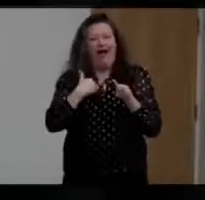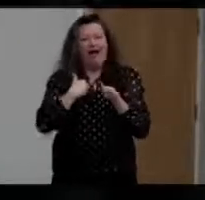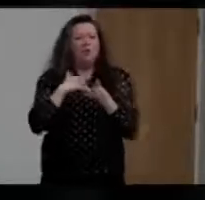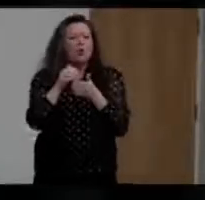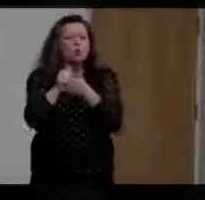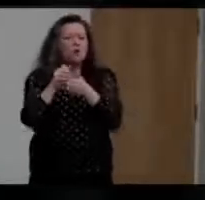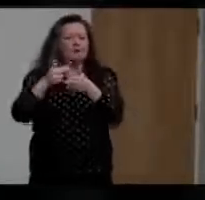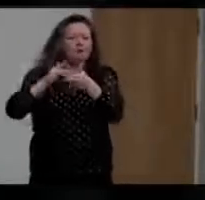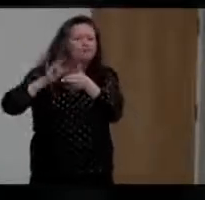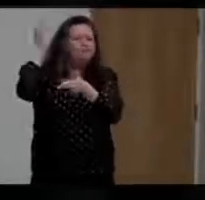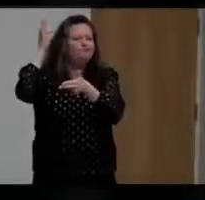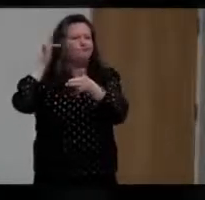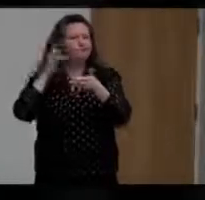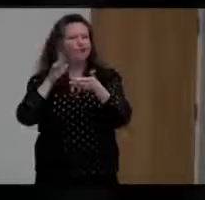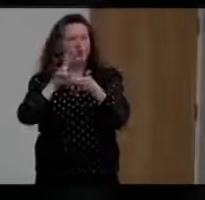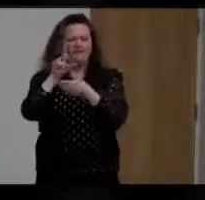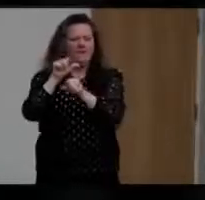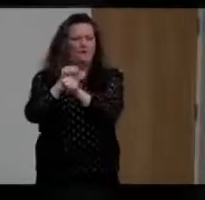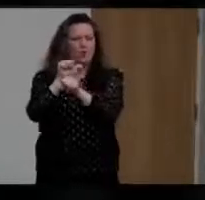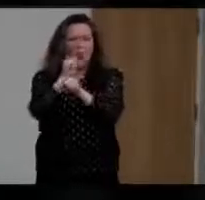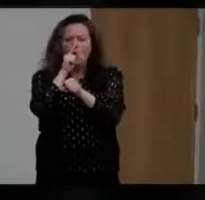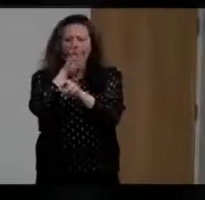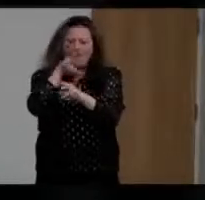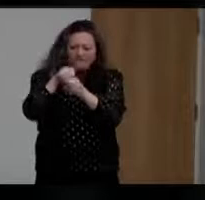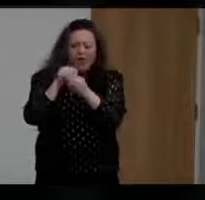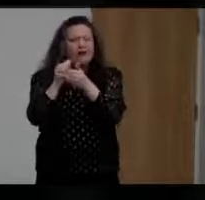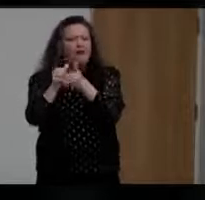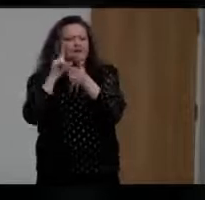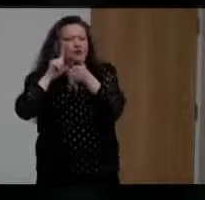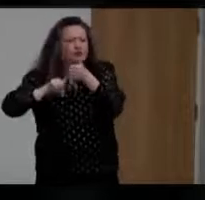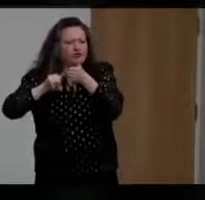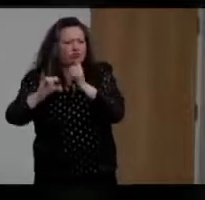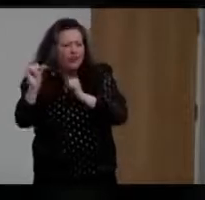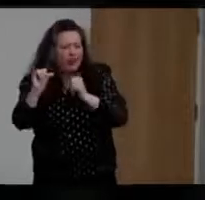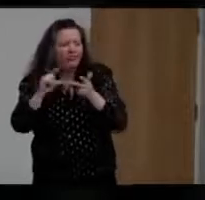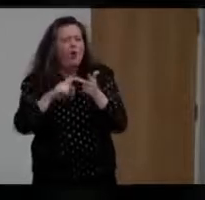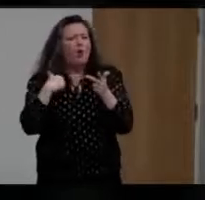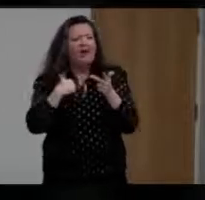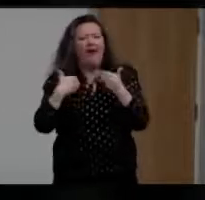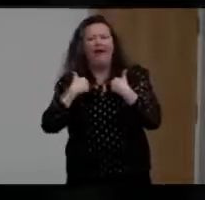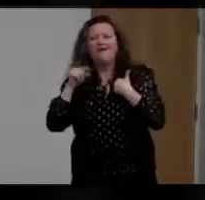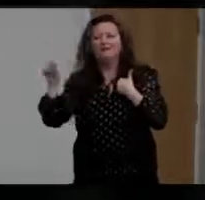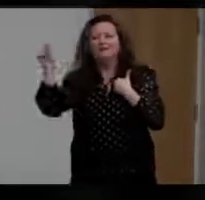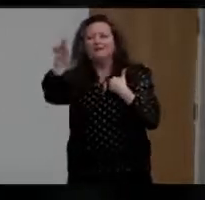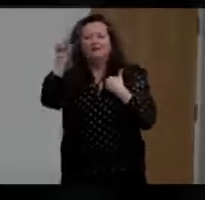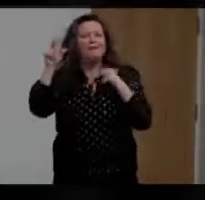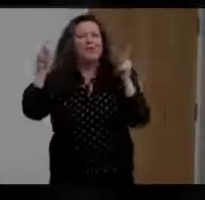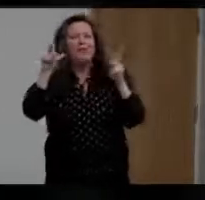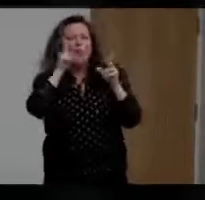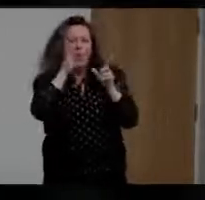of doing research. Thought leaders in AHS who are willing to push AI, and